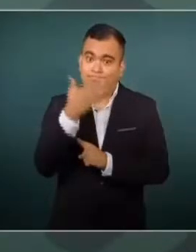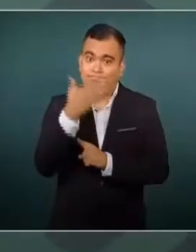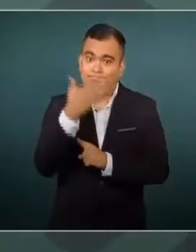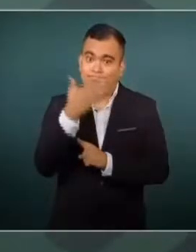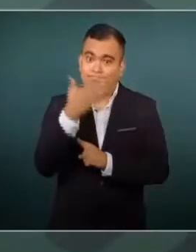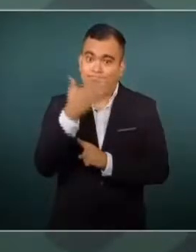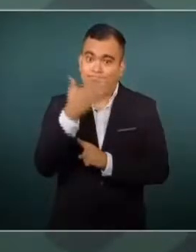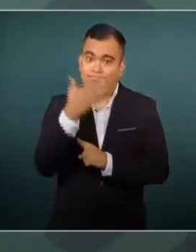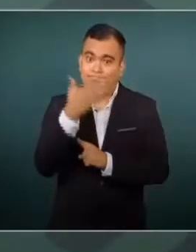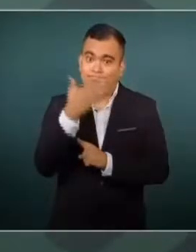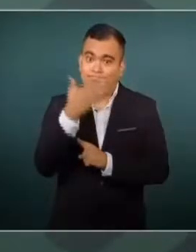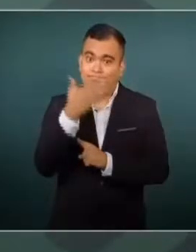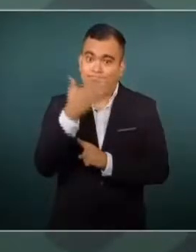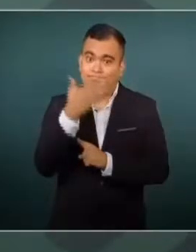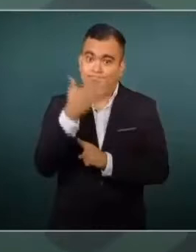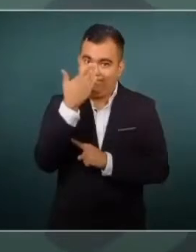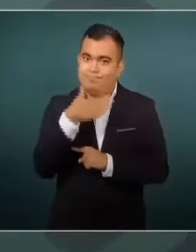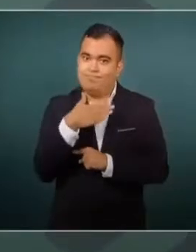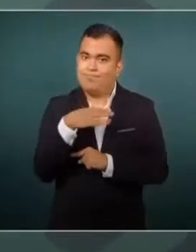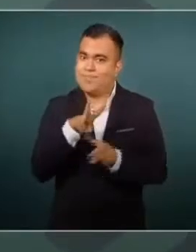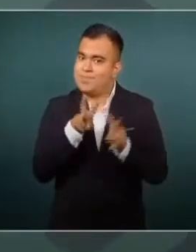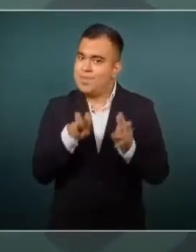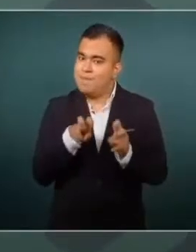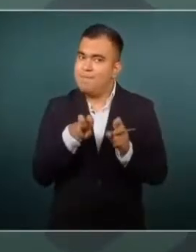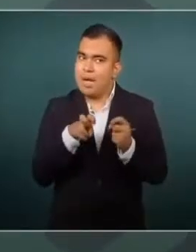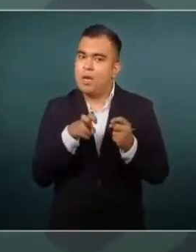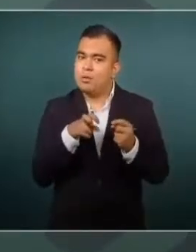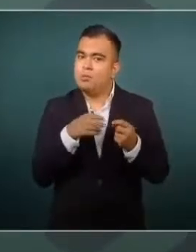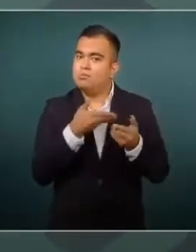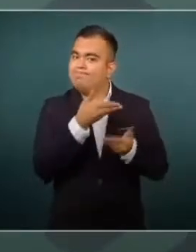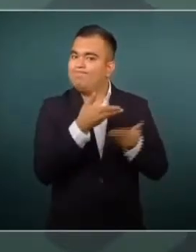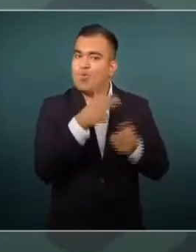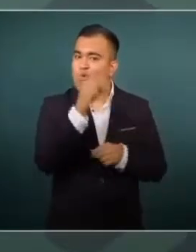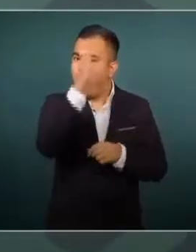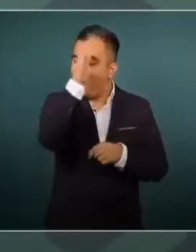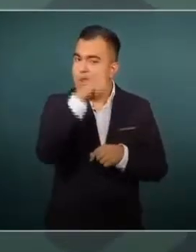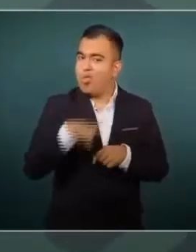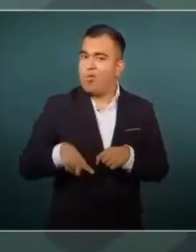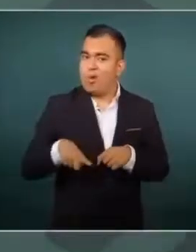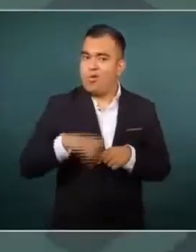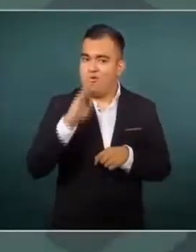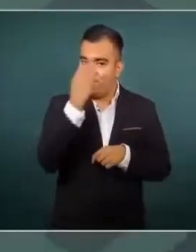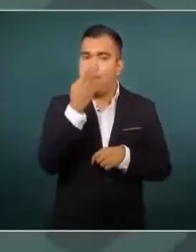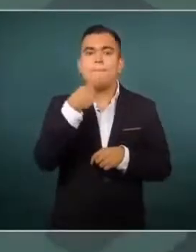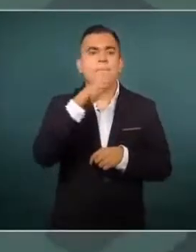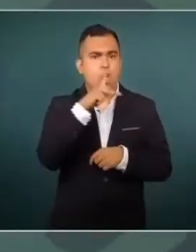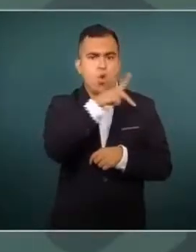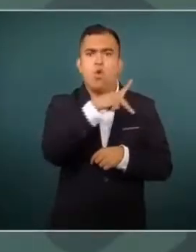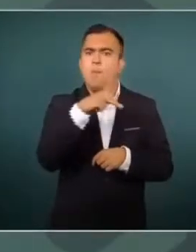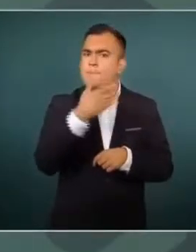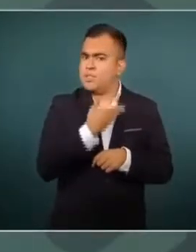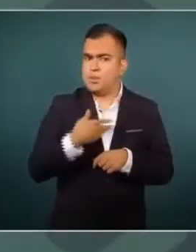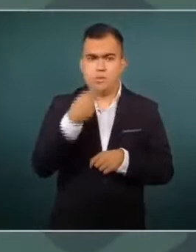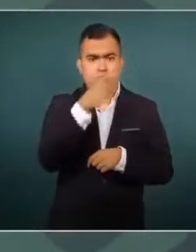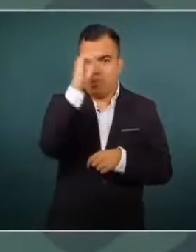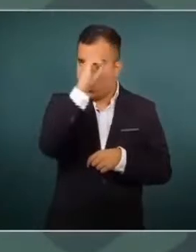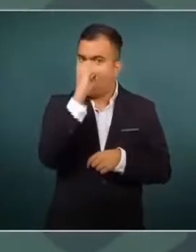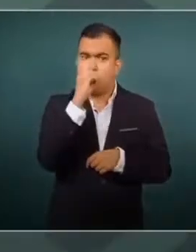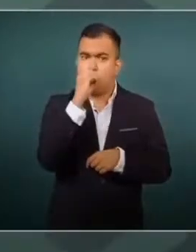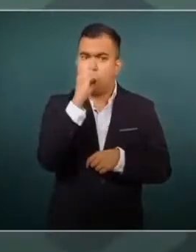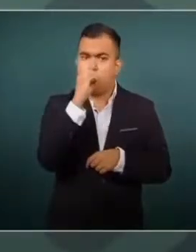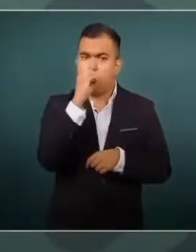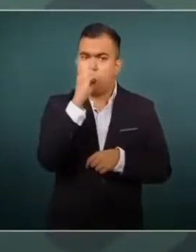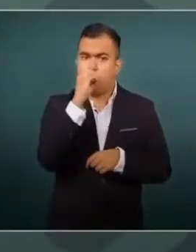of conflict with the federal government. yo creo que no, yo creo que al final de cuentas el presidente ha expresado su opinión y es respetable y es entendible